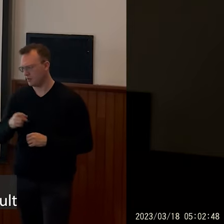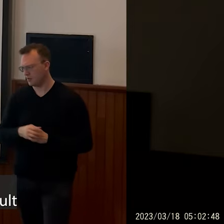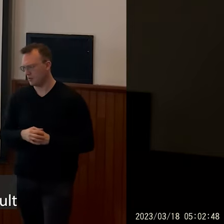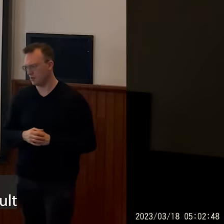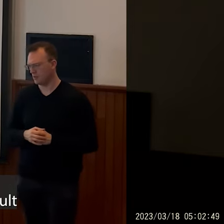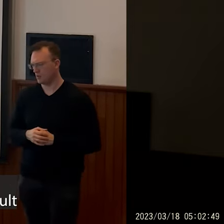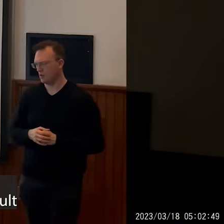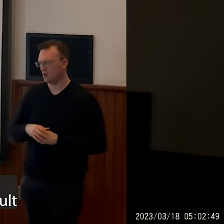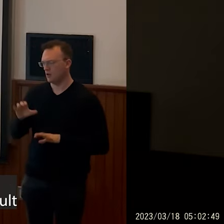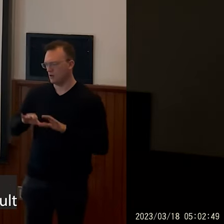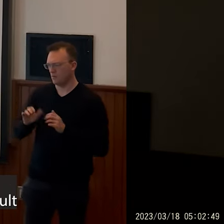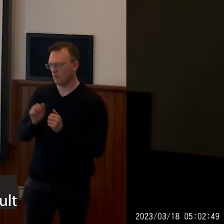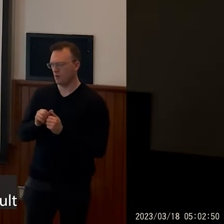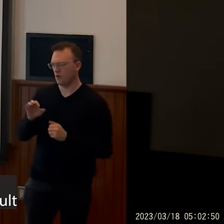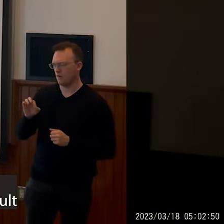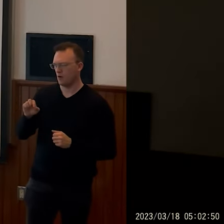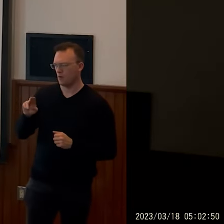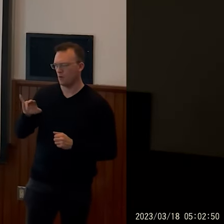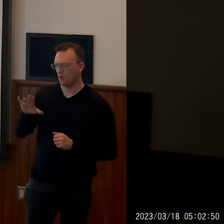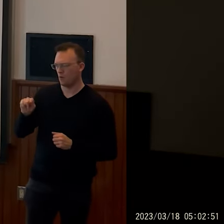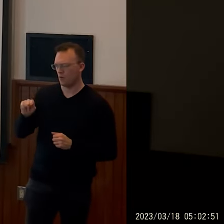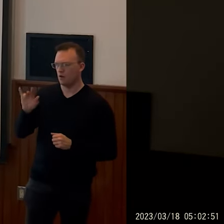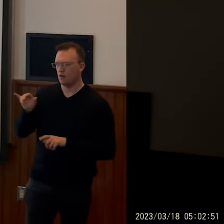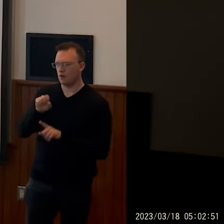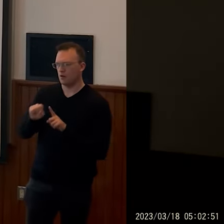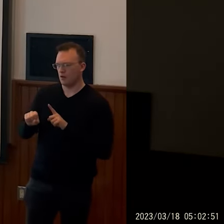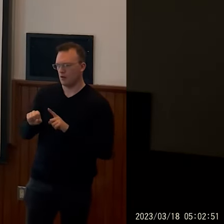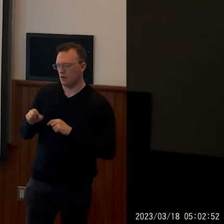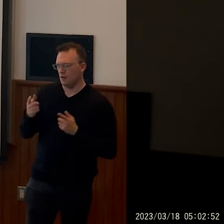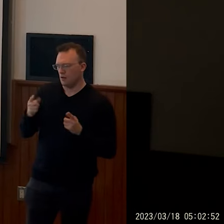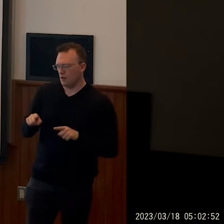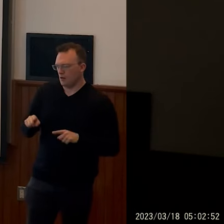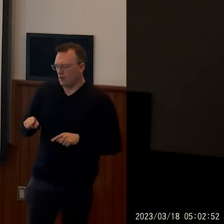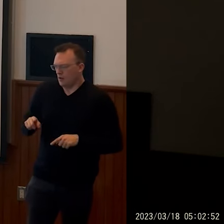having a conversation with Foucault. This is a case of